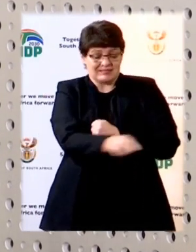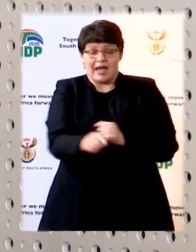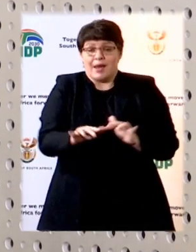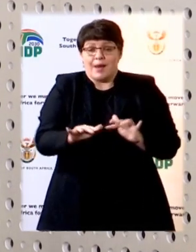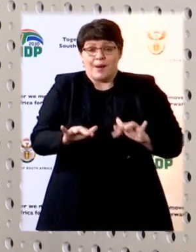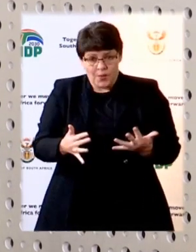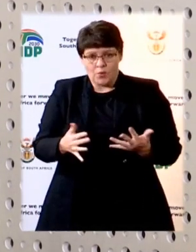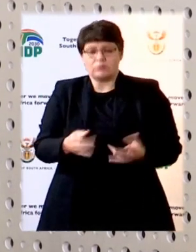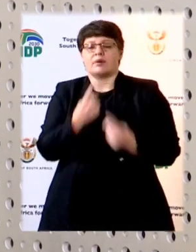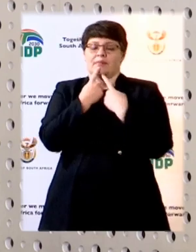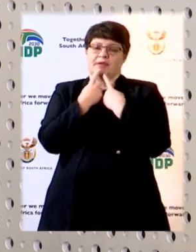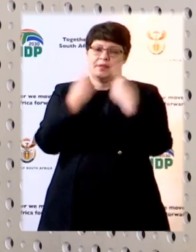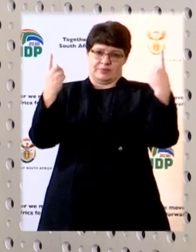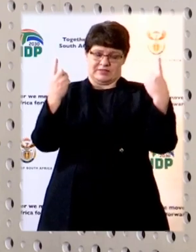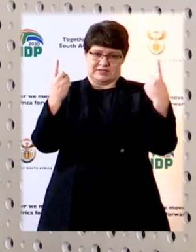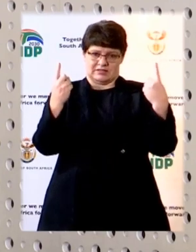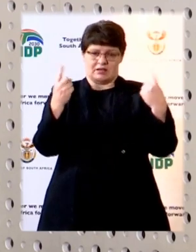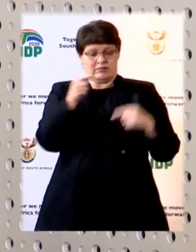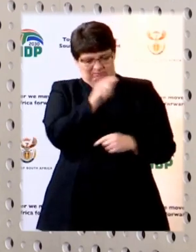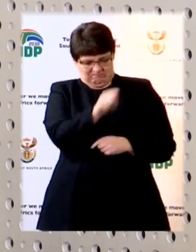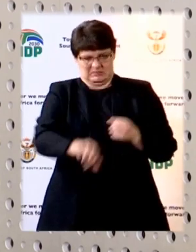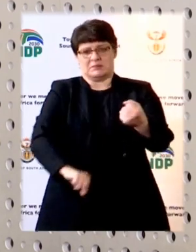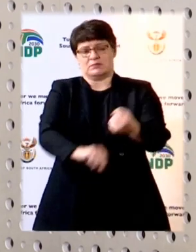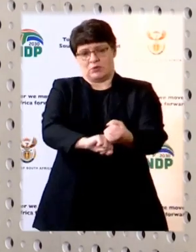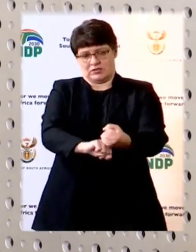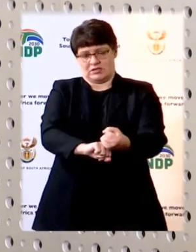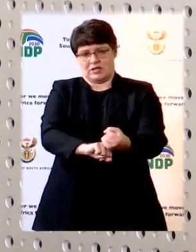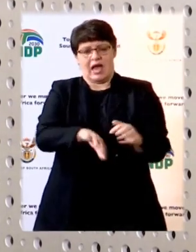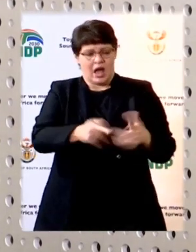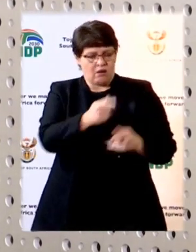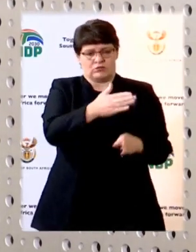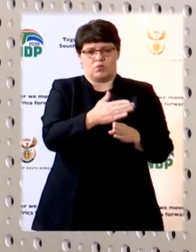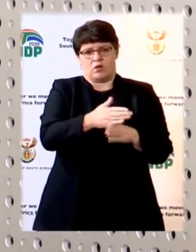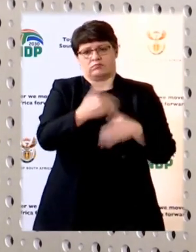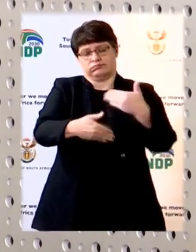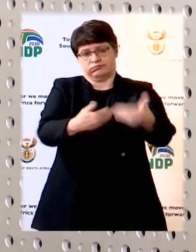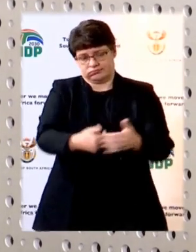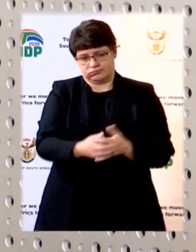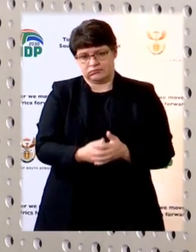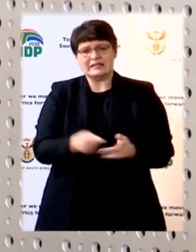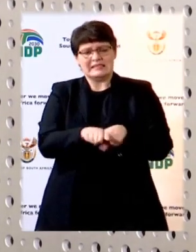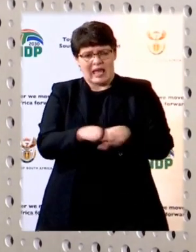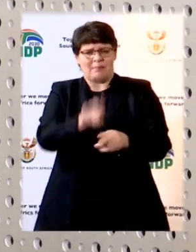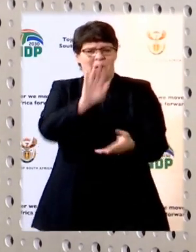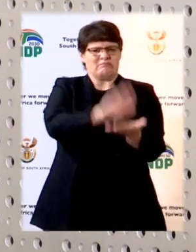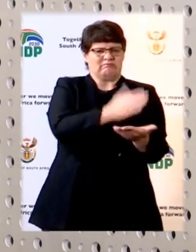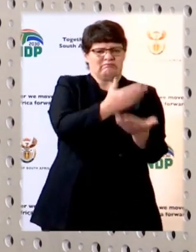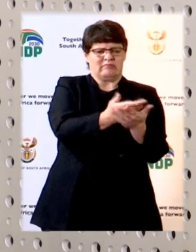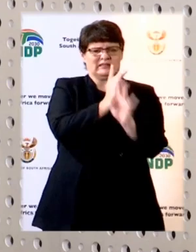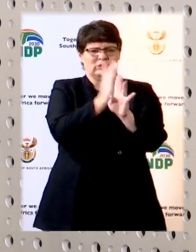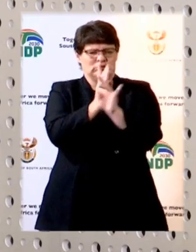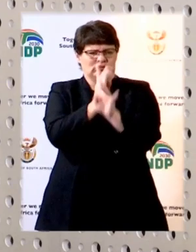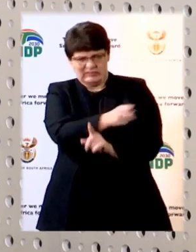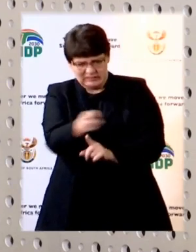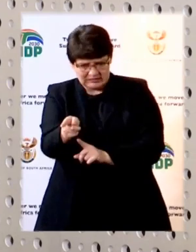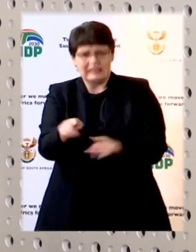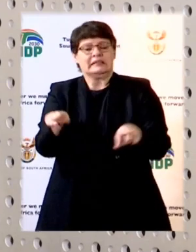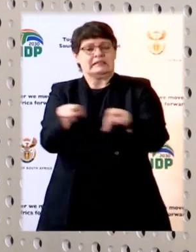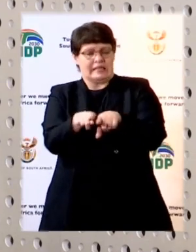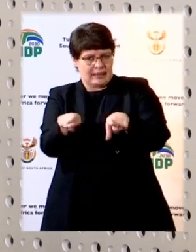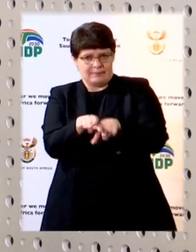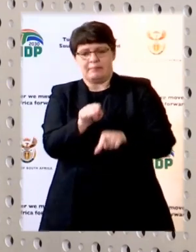mechanisms to support the restaurants in how they operate, including the shisa nyamas in the township and all